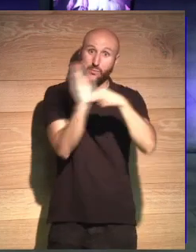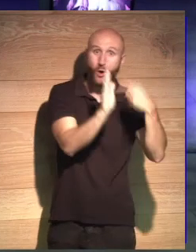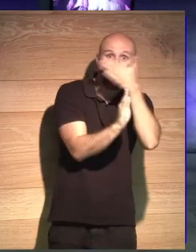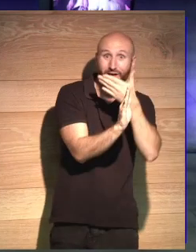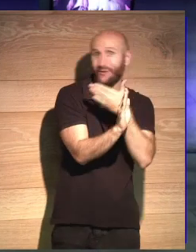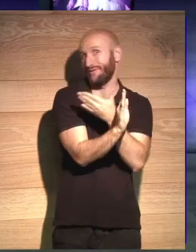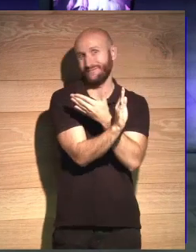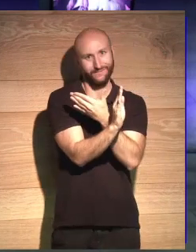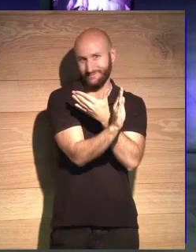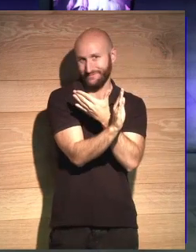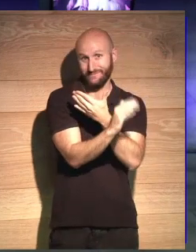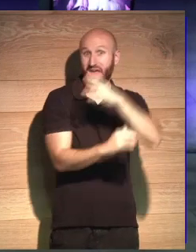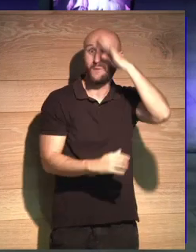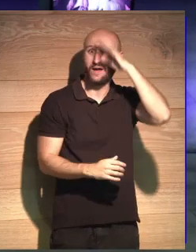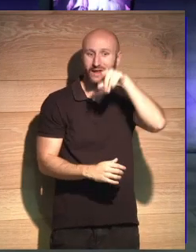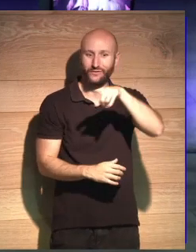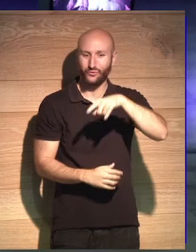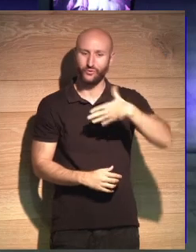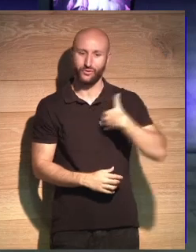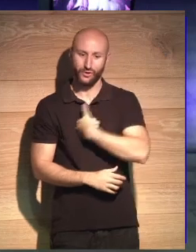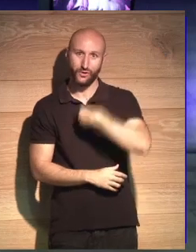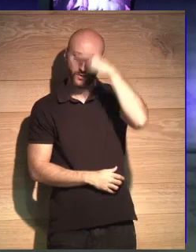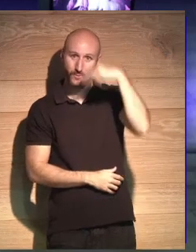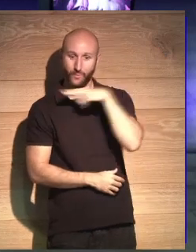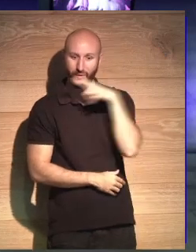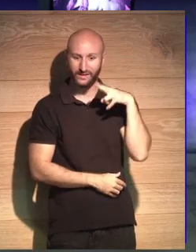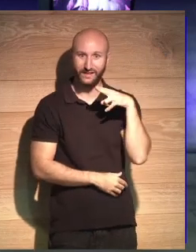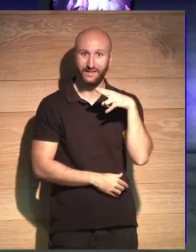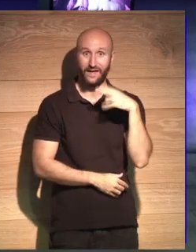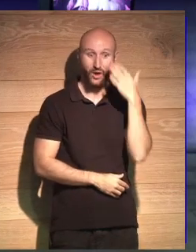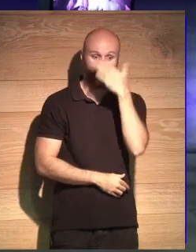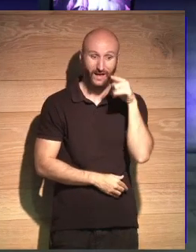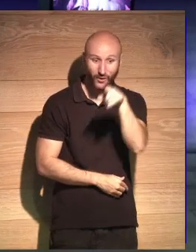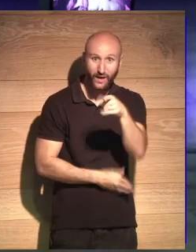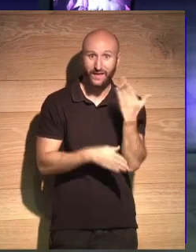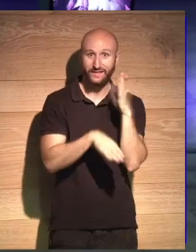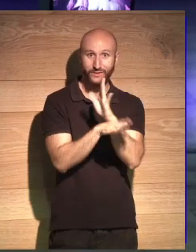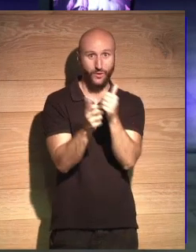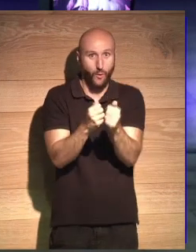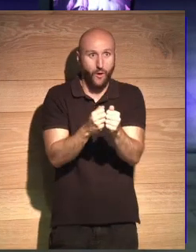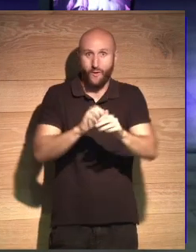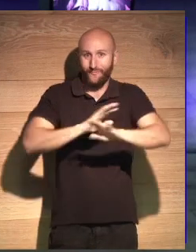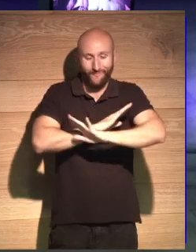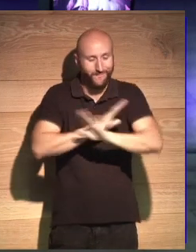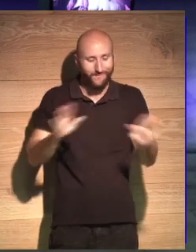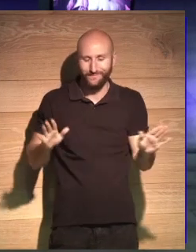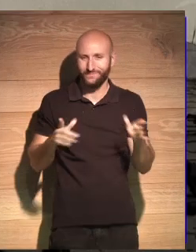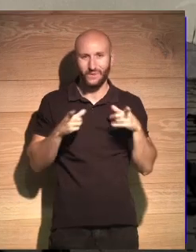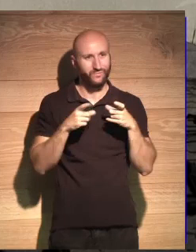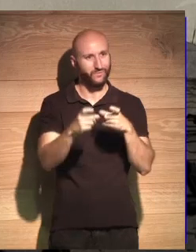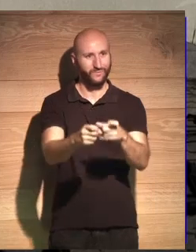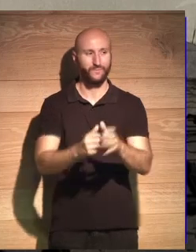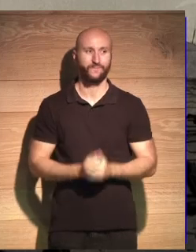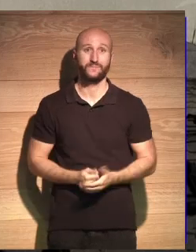cannot say that you can land on any island with a parachute and start shooting people to